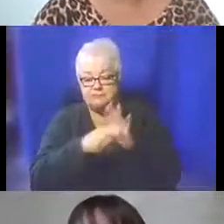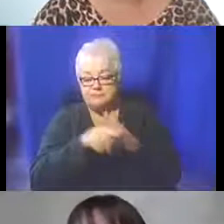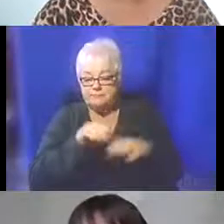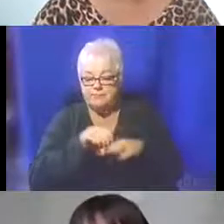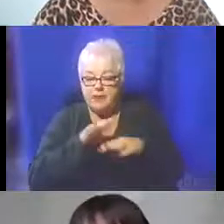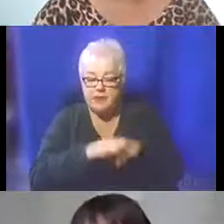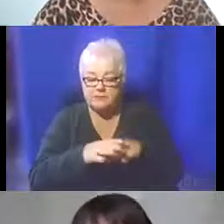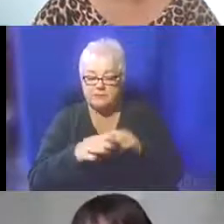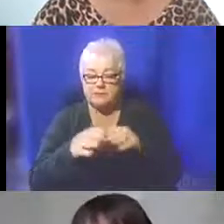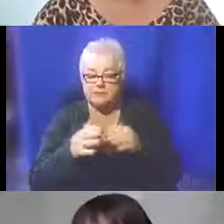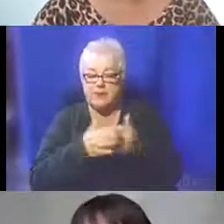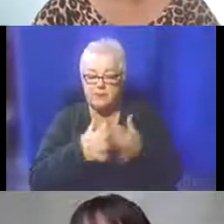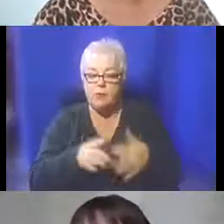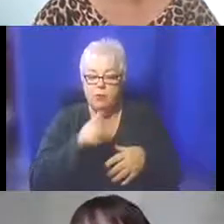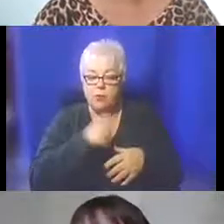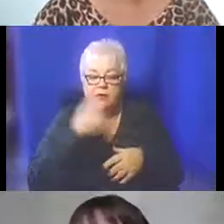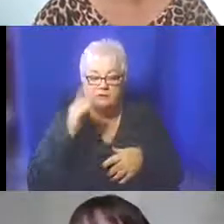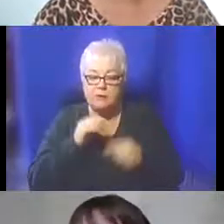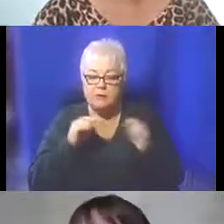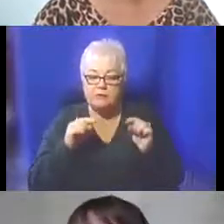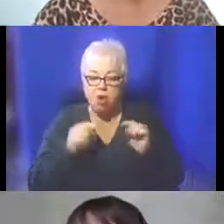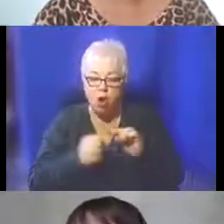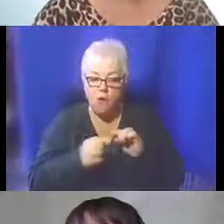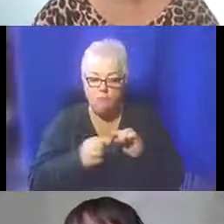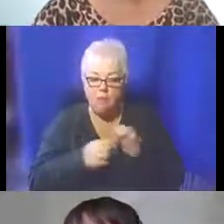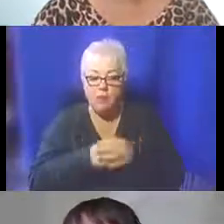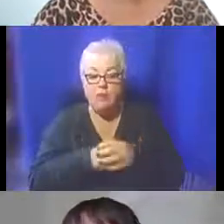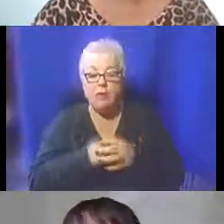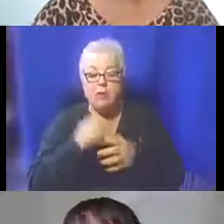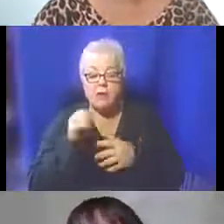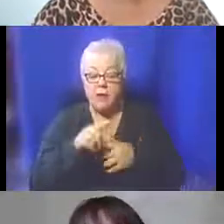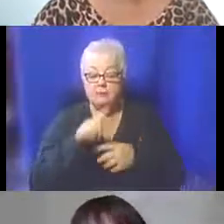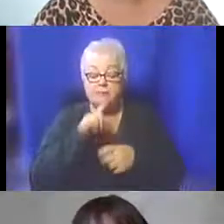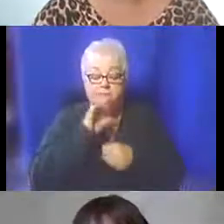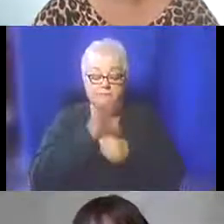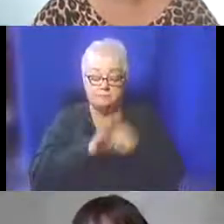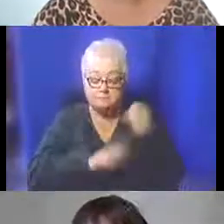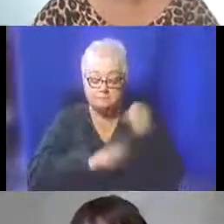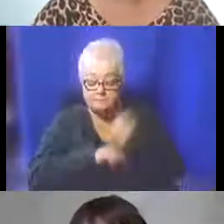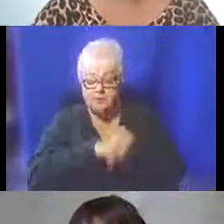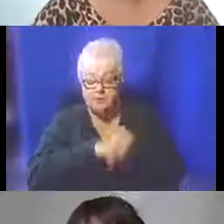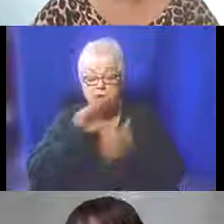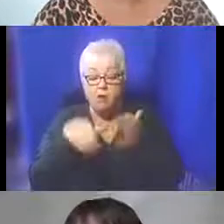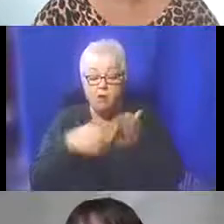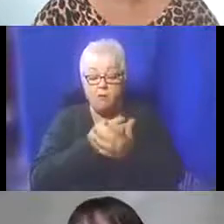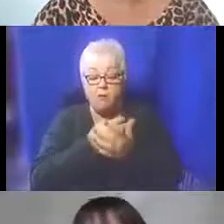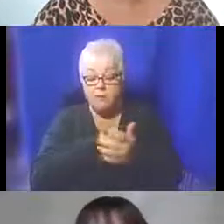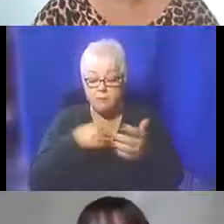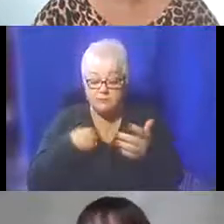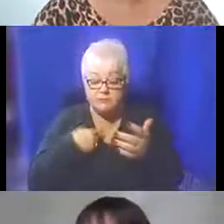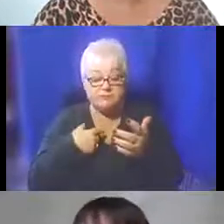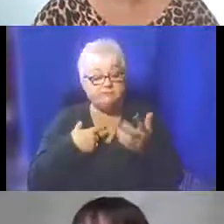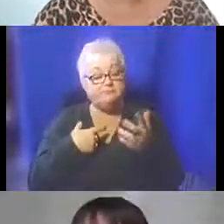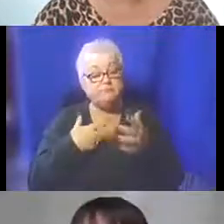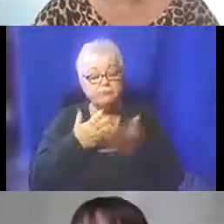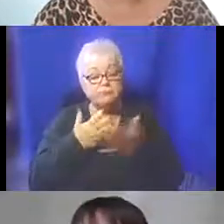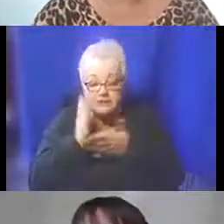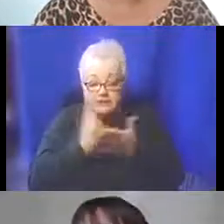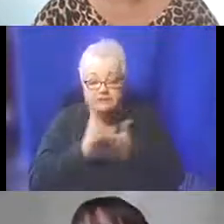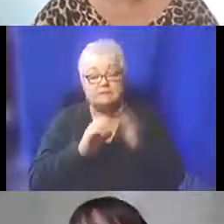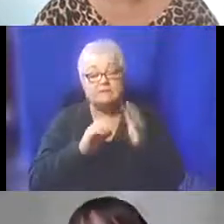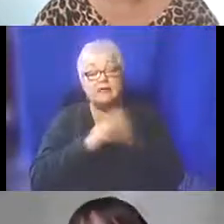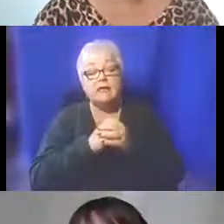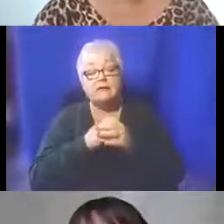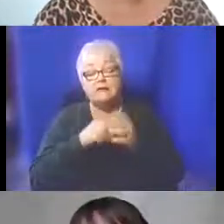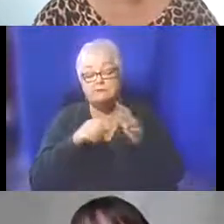who have experienced harm. CAP is committed to advocating for all members' rights to be upheld and to amplify the voices of those